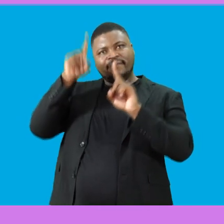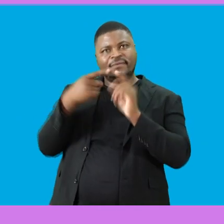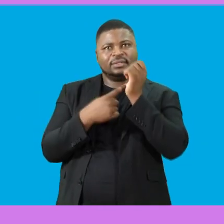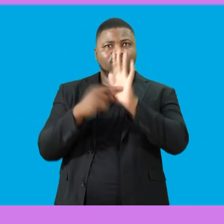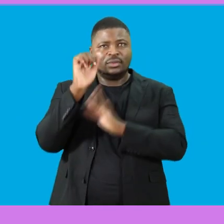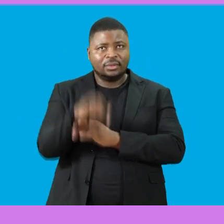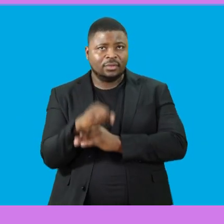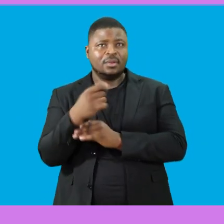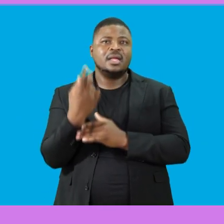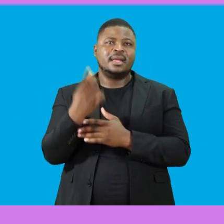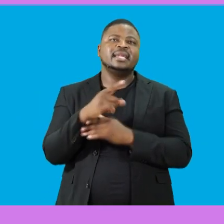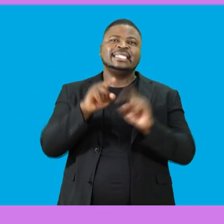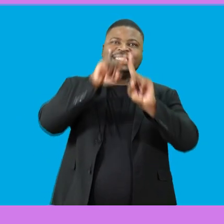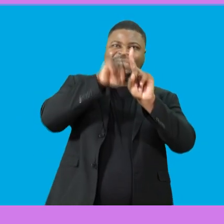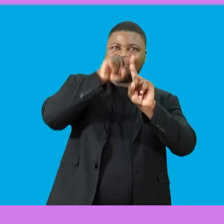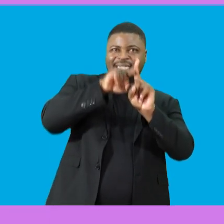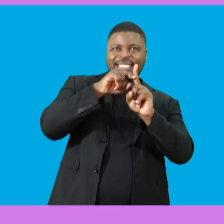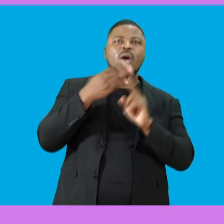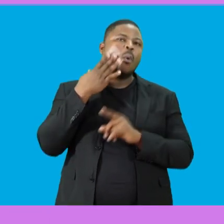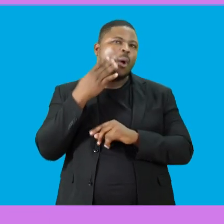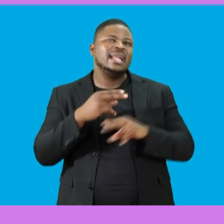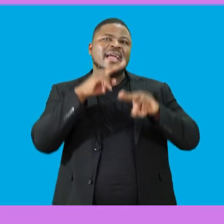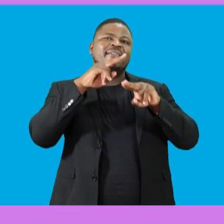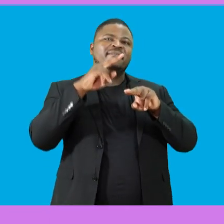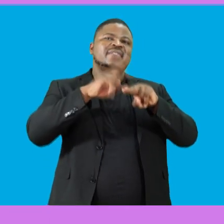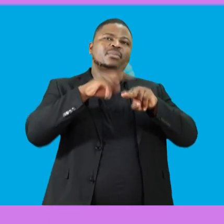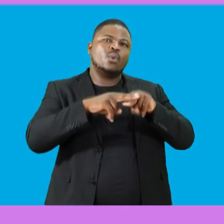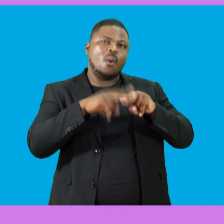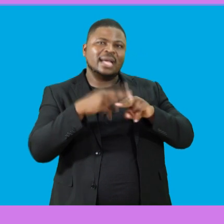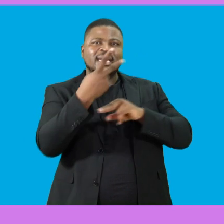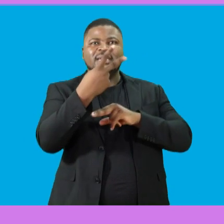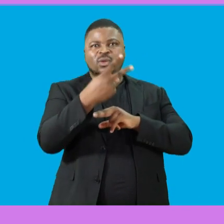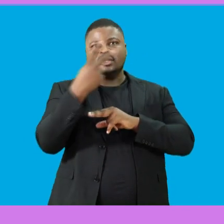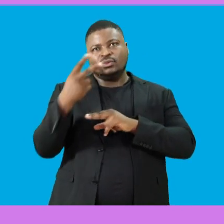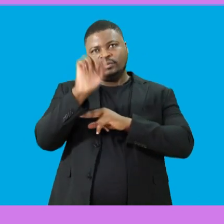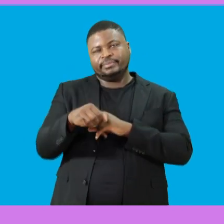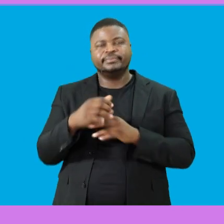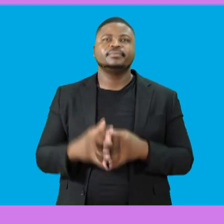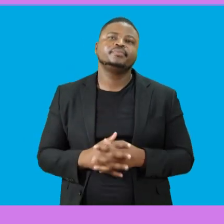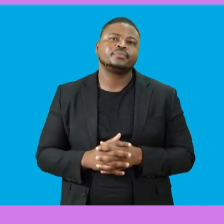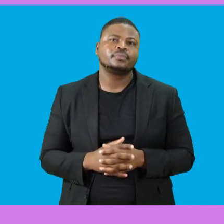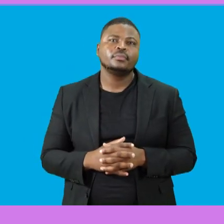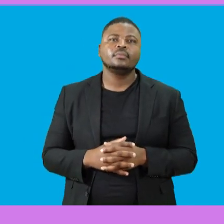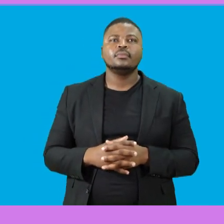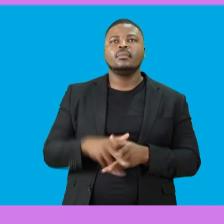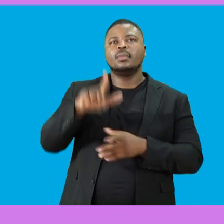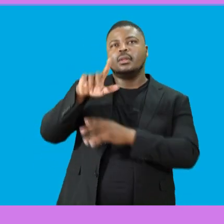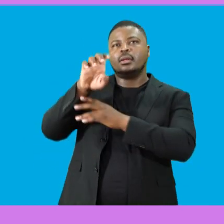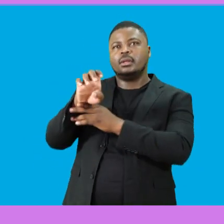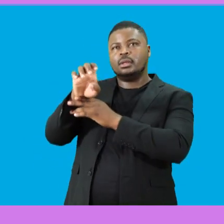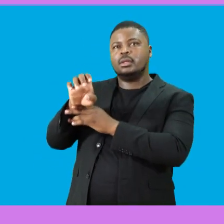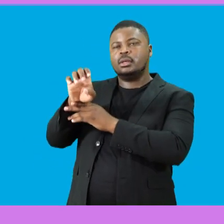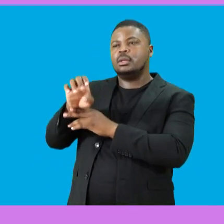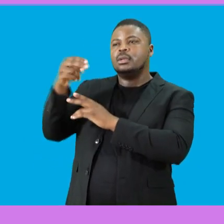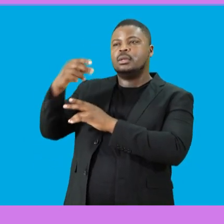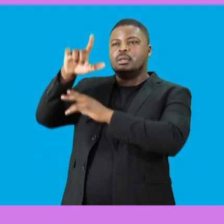of February, whereby we're given the temperature in degrees Celsius and also the time. Then Lihle wants to choose an outfit